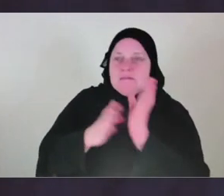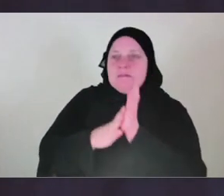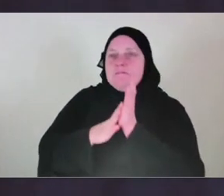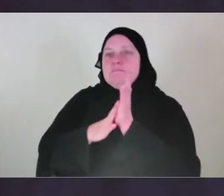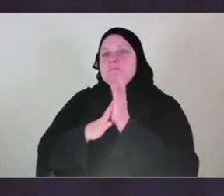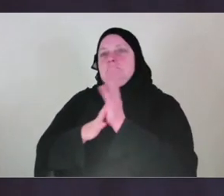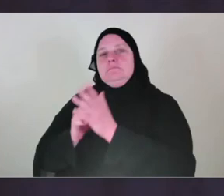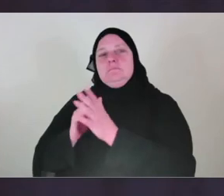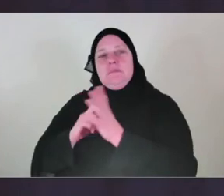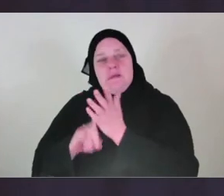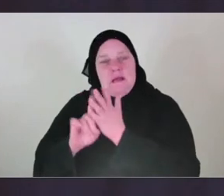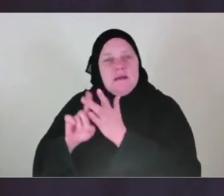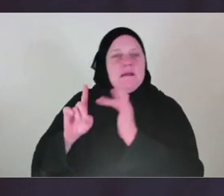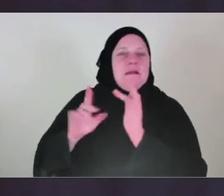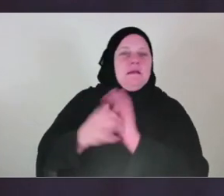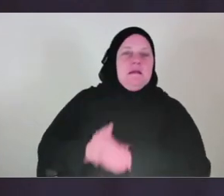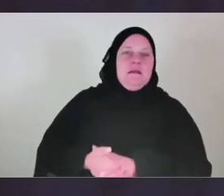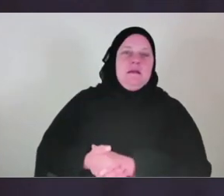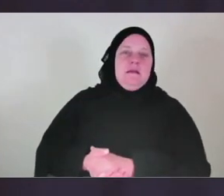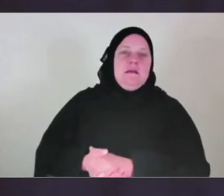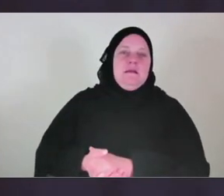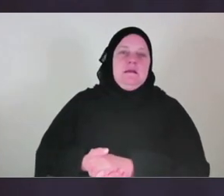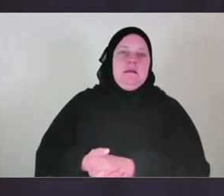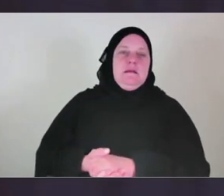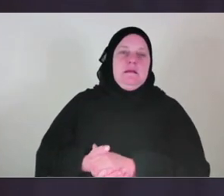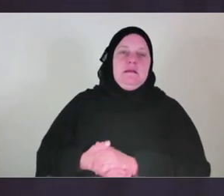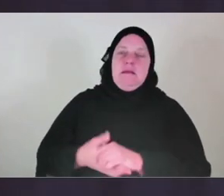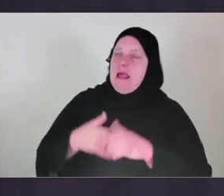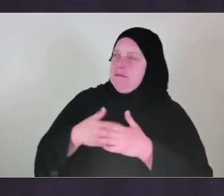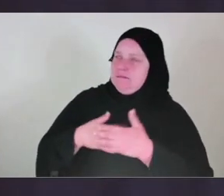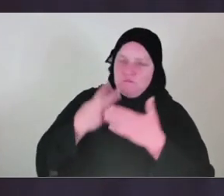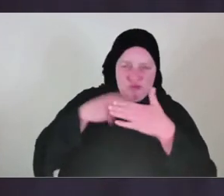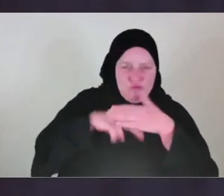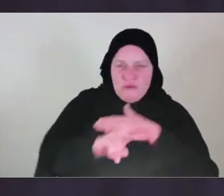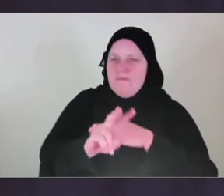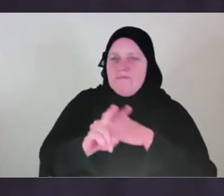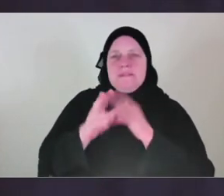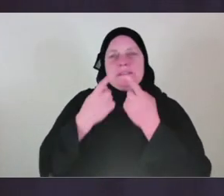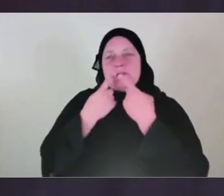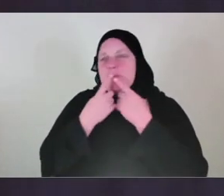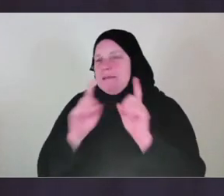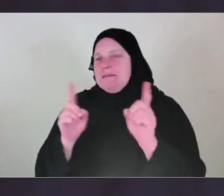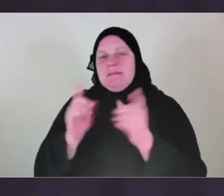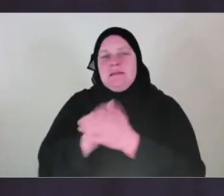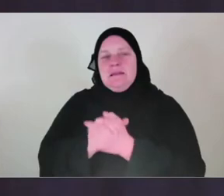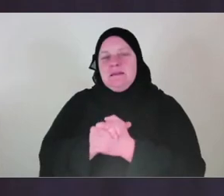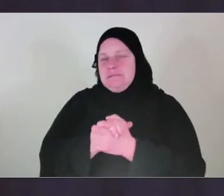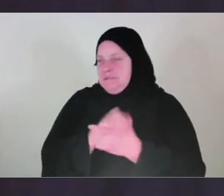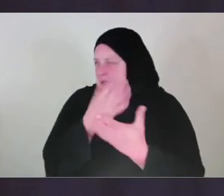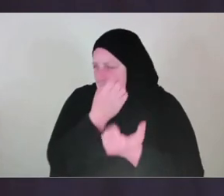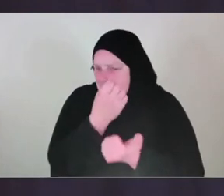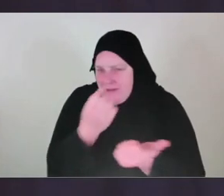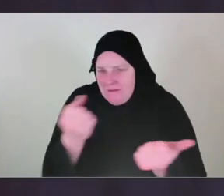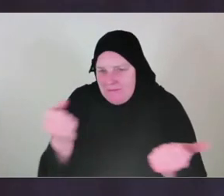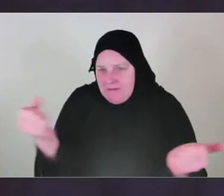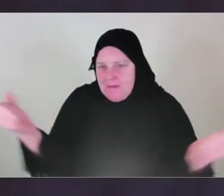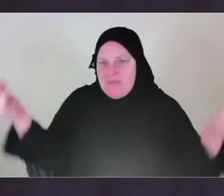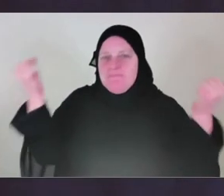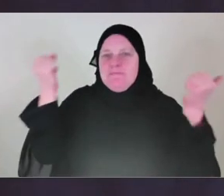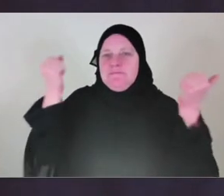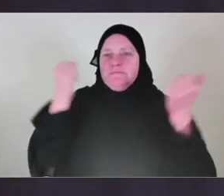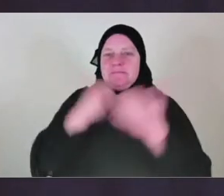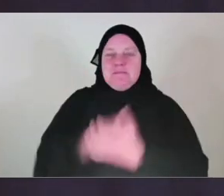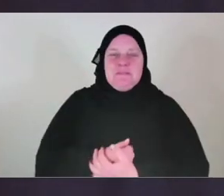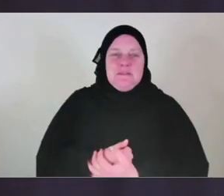And he said, and the remainder of the prophets and the messengers. He says, and does paradise not